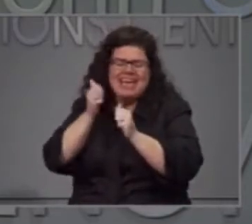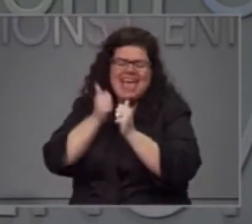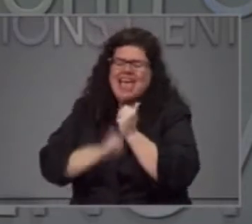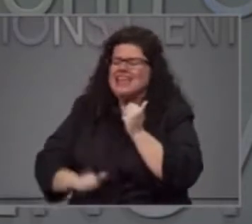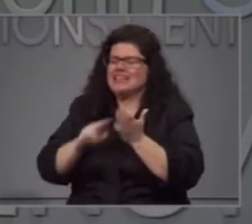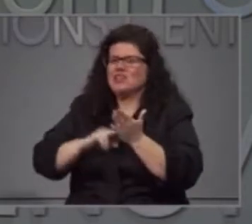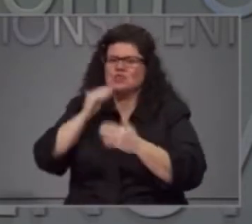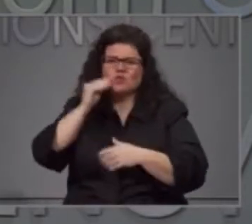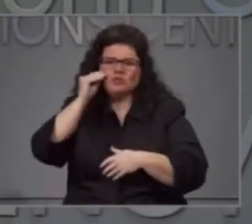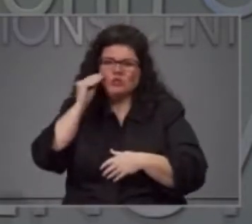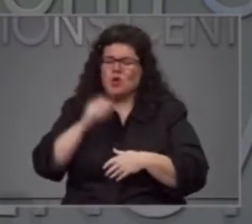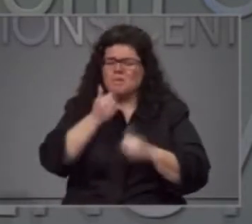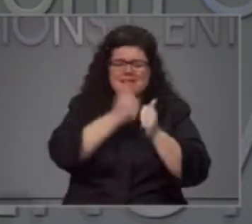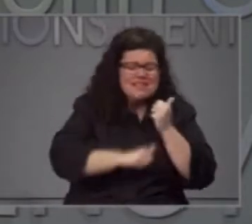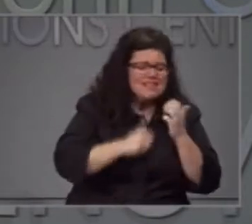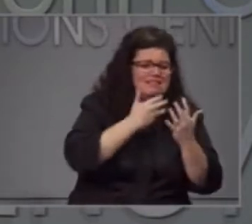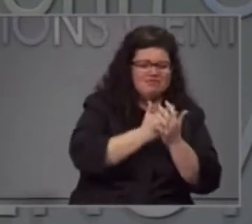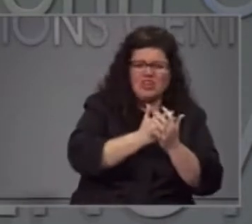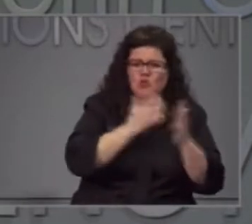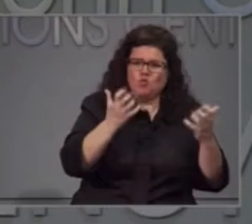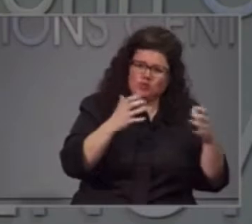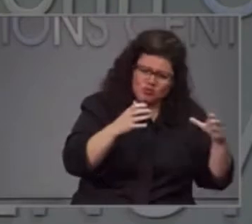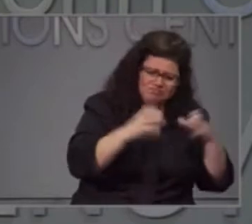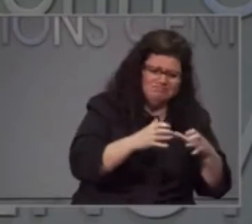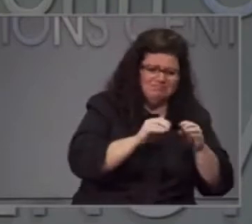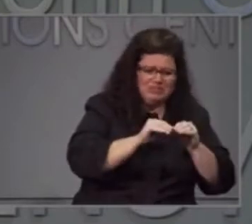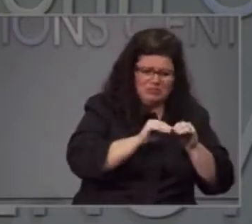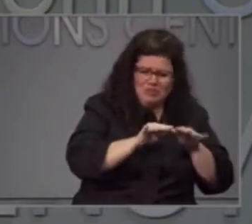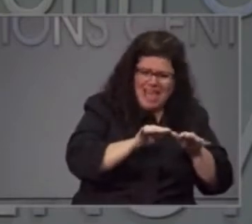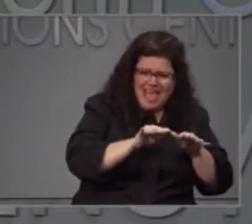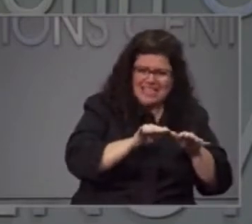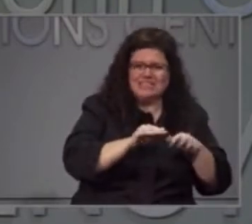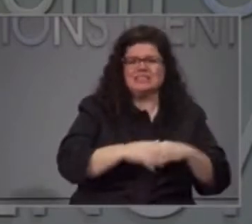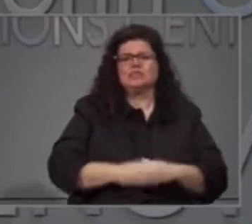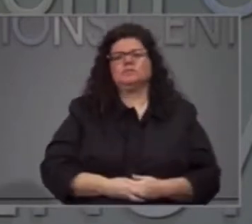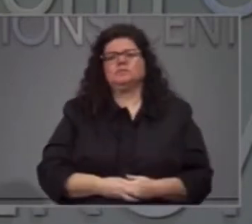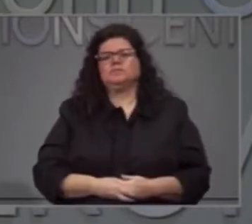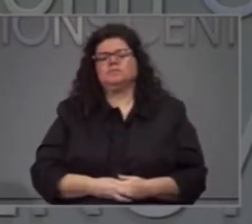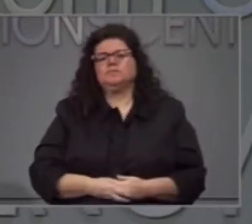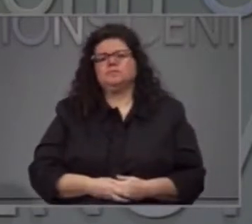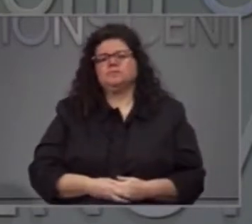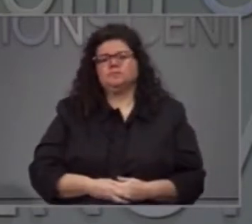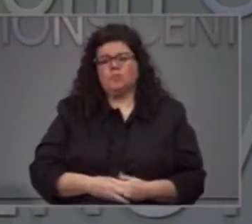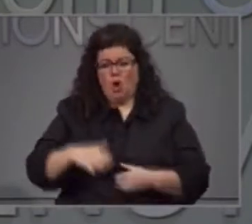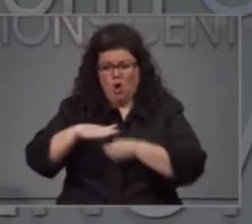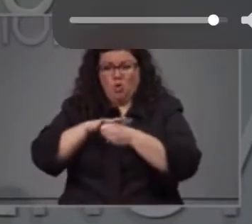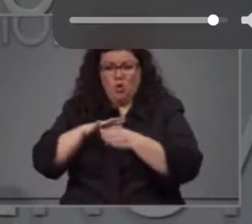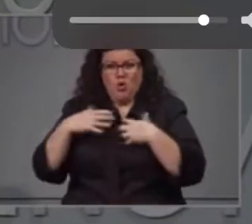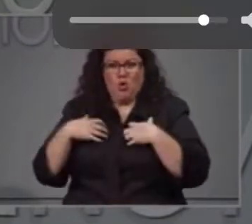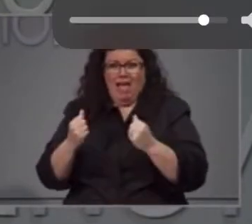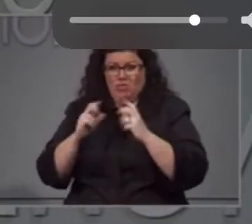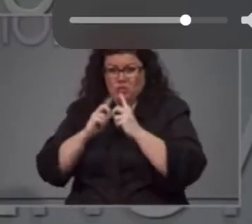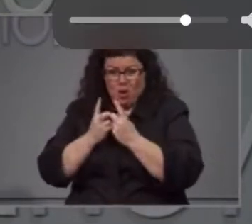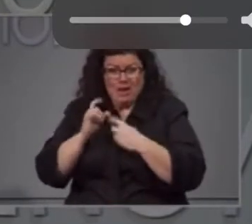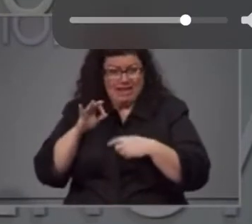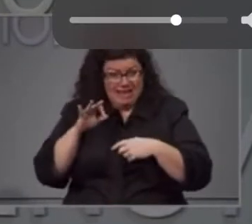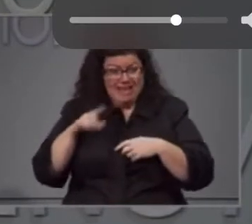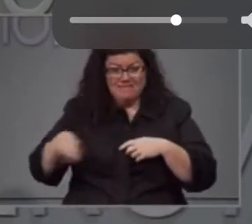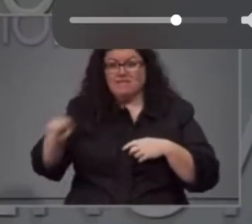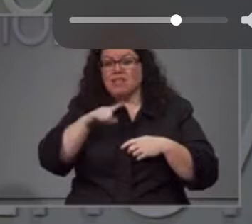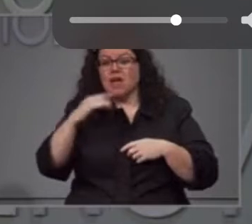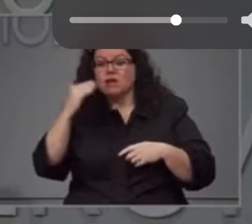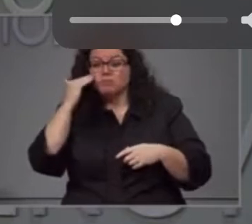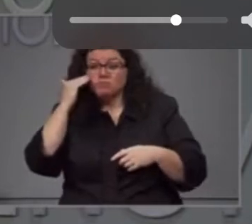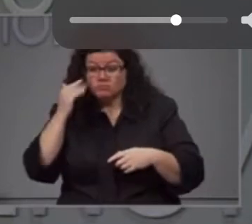others. In coordination with local and state health departments, facilities that have residents with